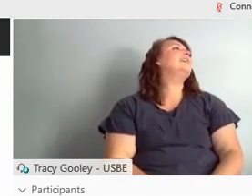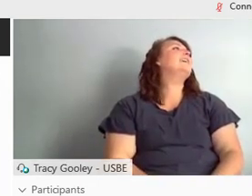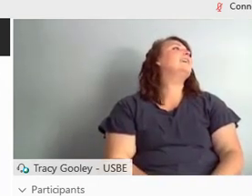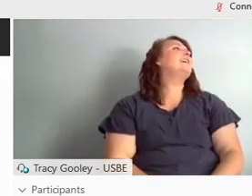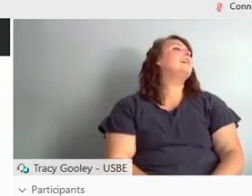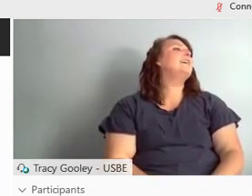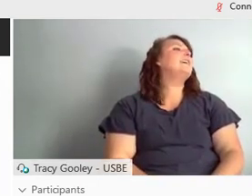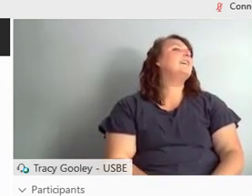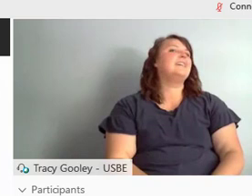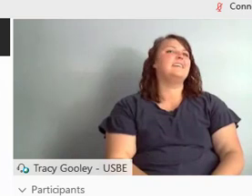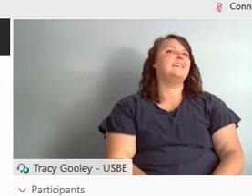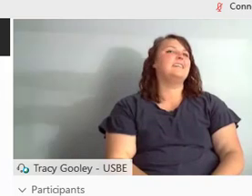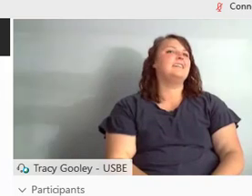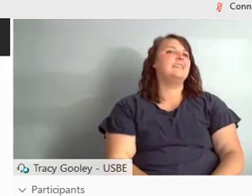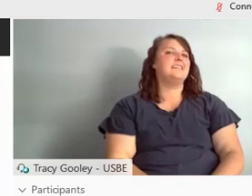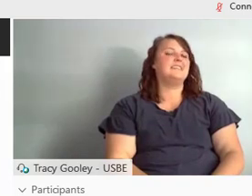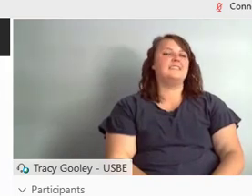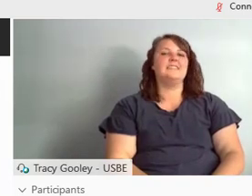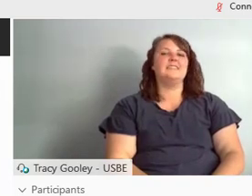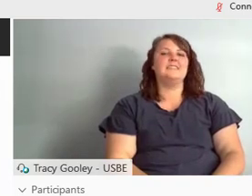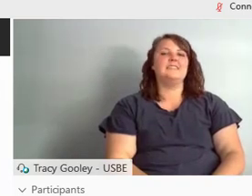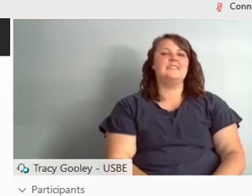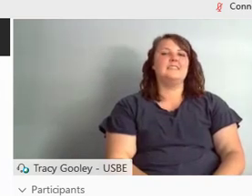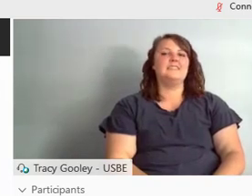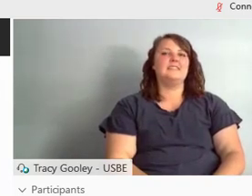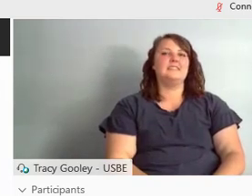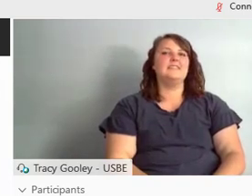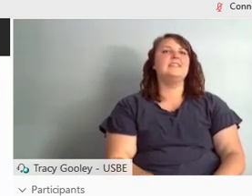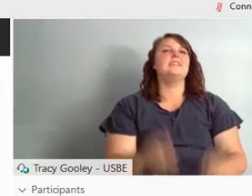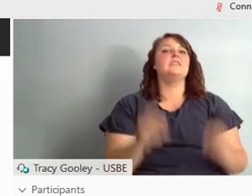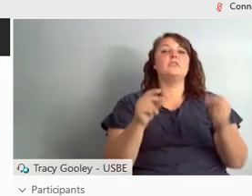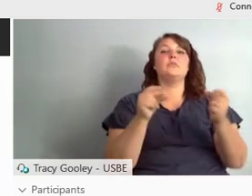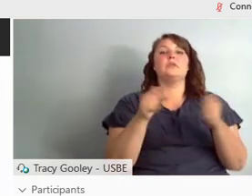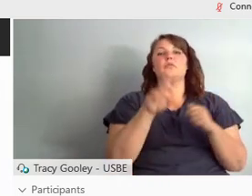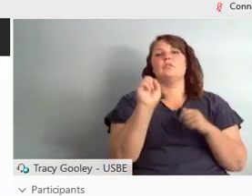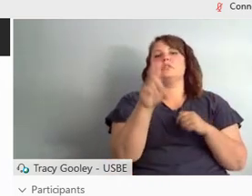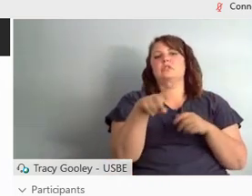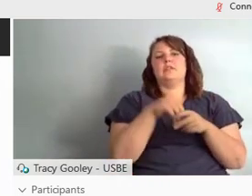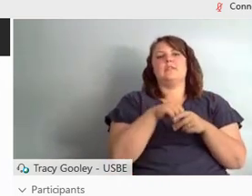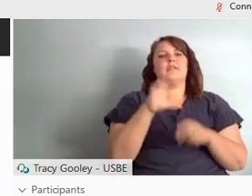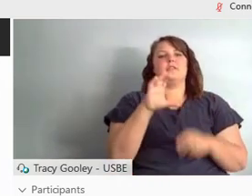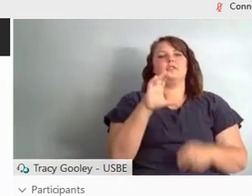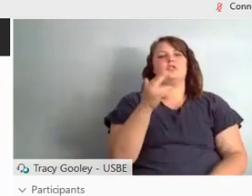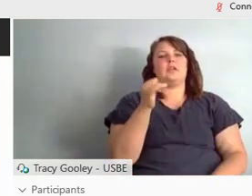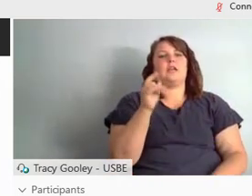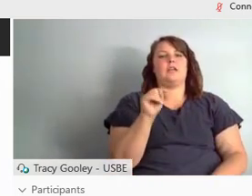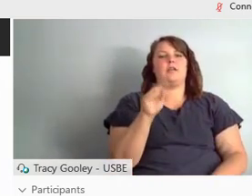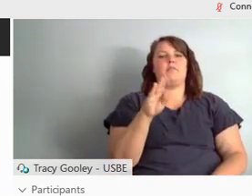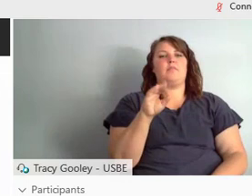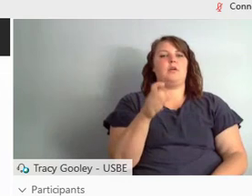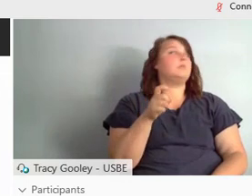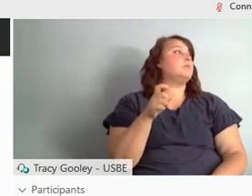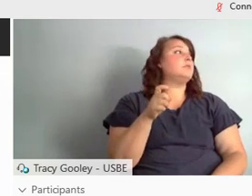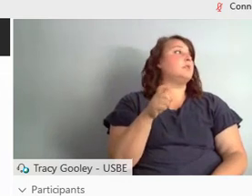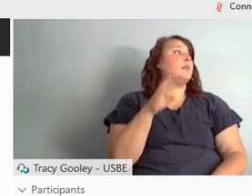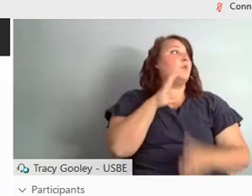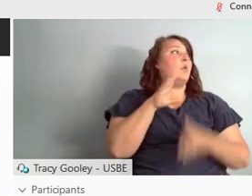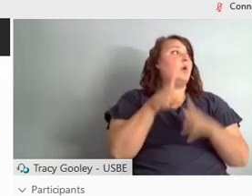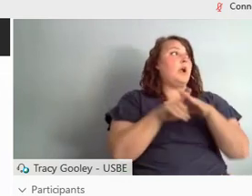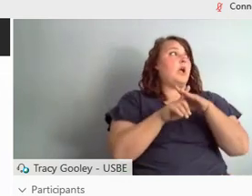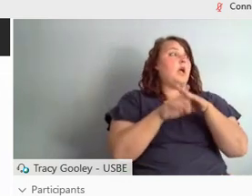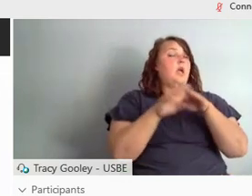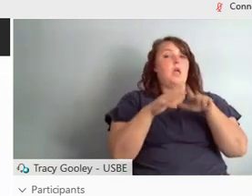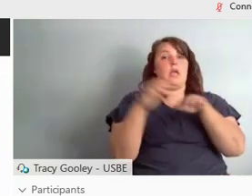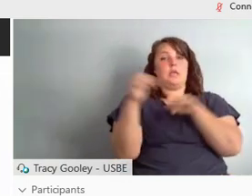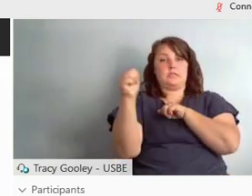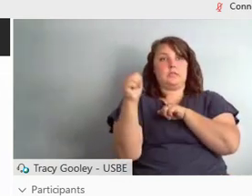Naming numbers and counting. Okay, there's a quick question in the chat box. For exit, they will